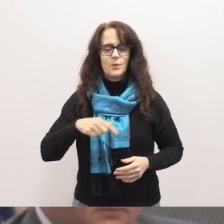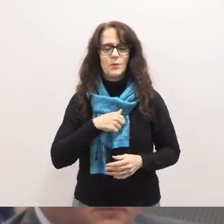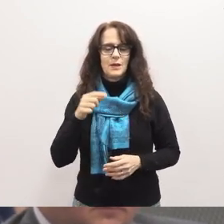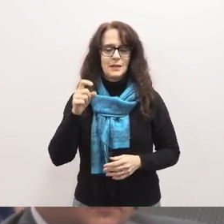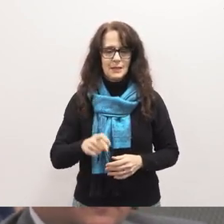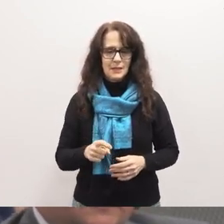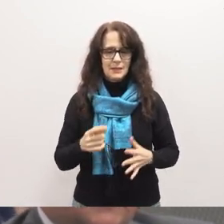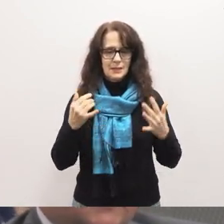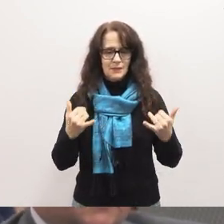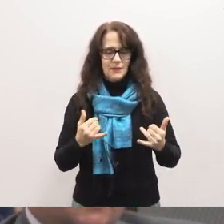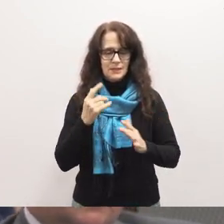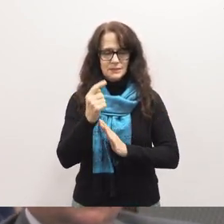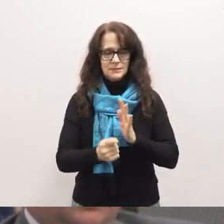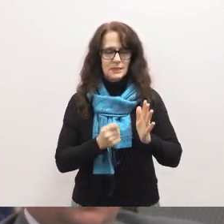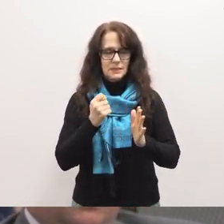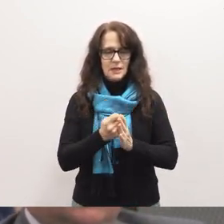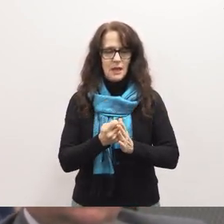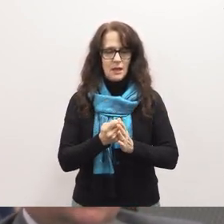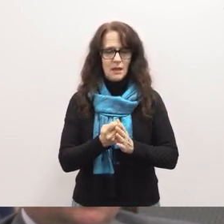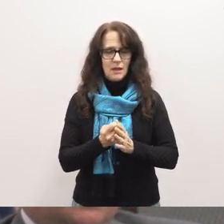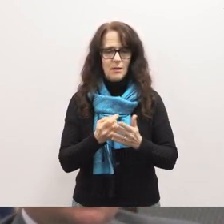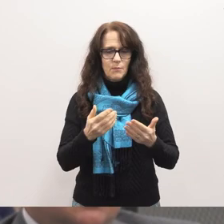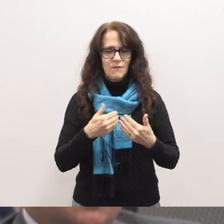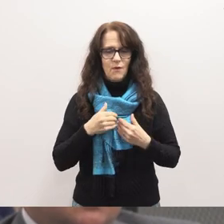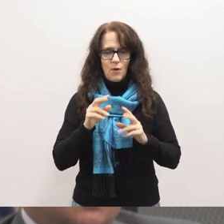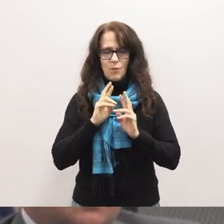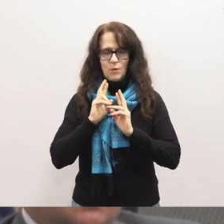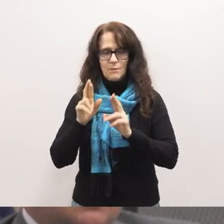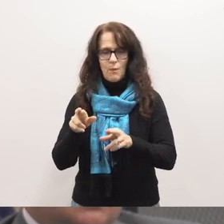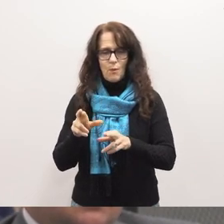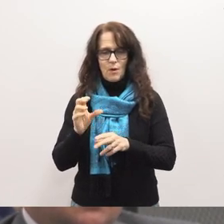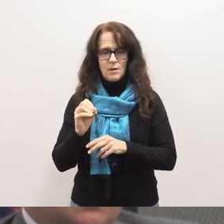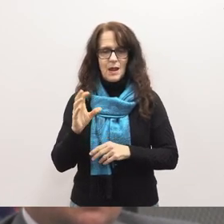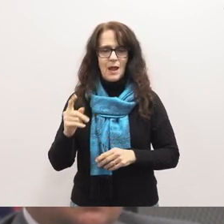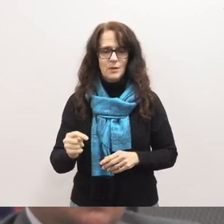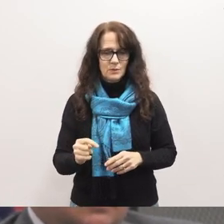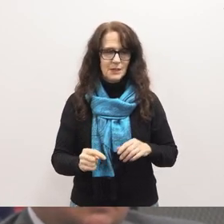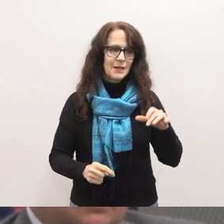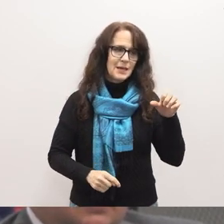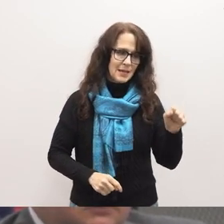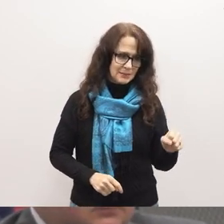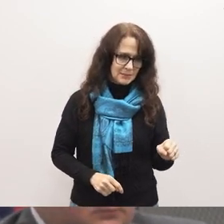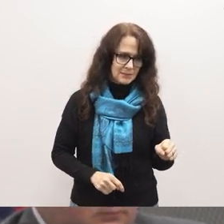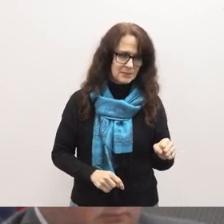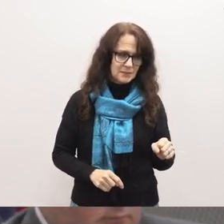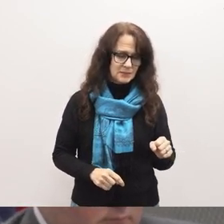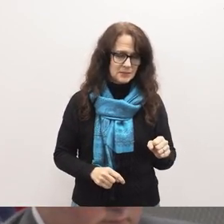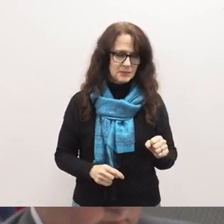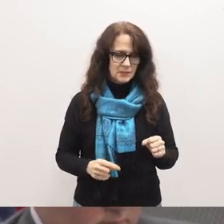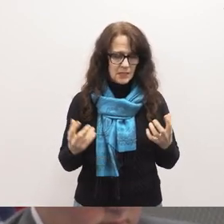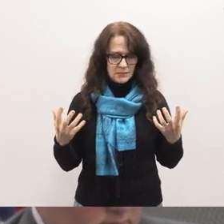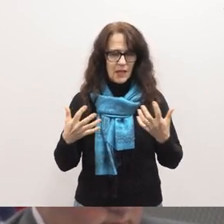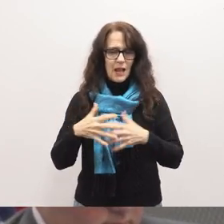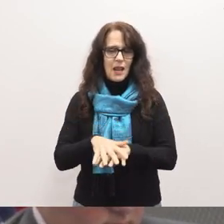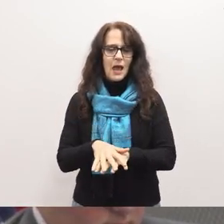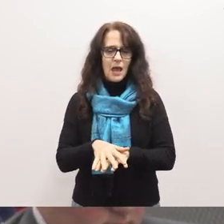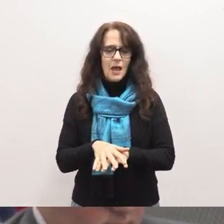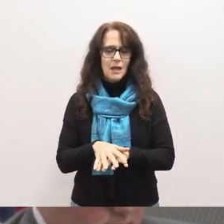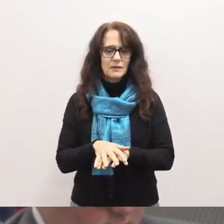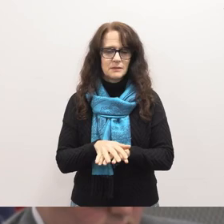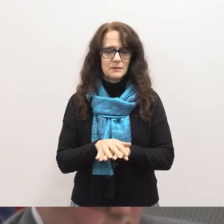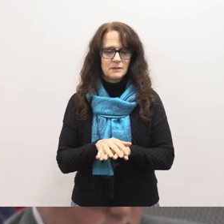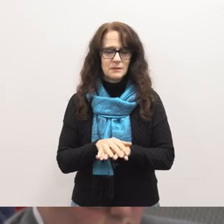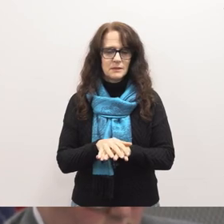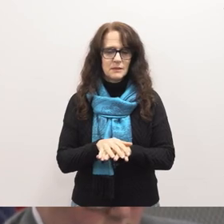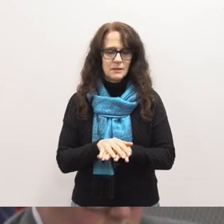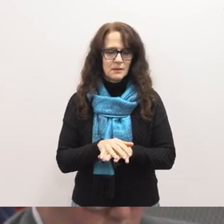this time before we report out. So yes, it is for the most part aligned, but we have to take into